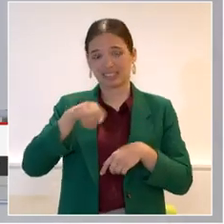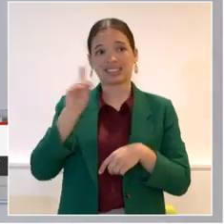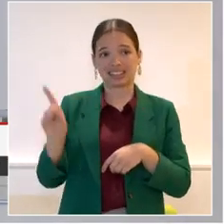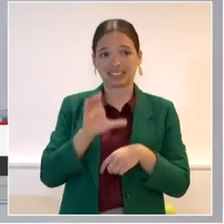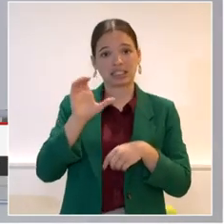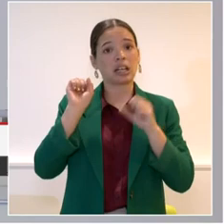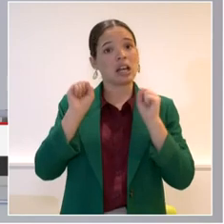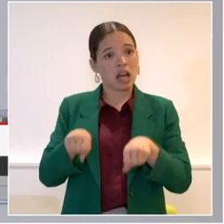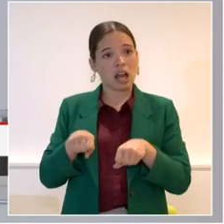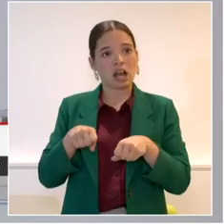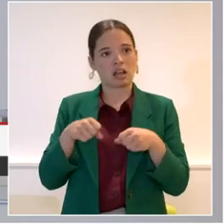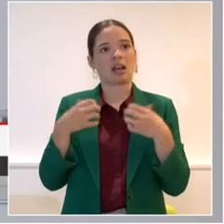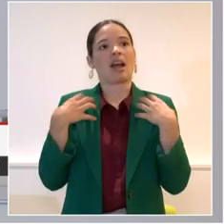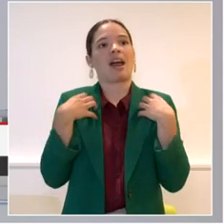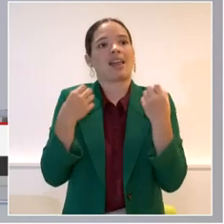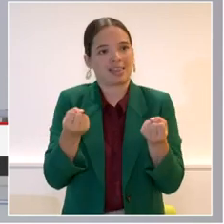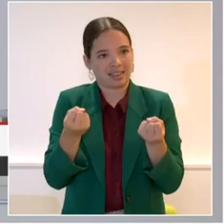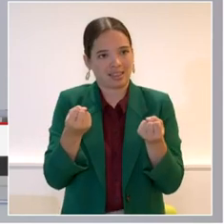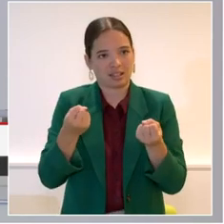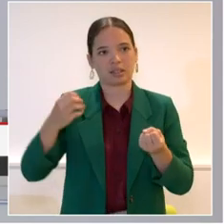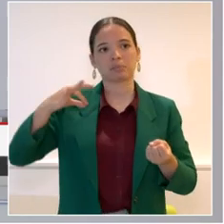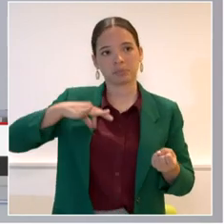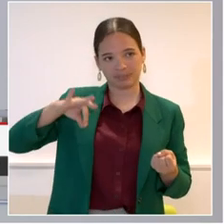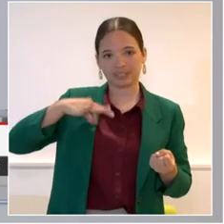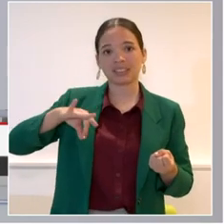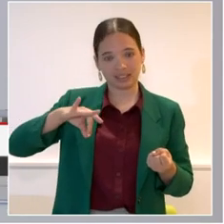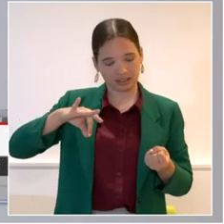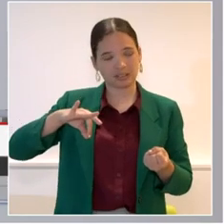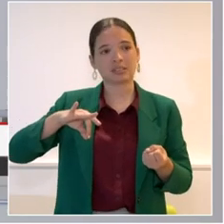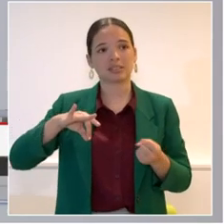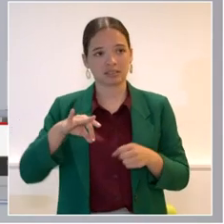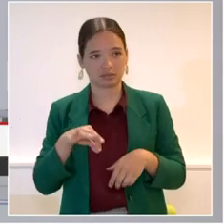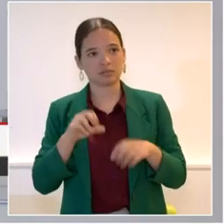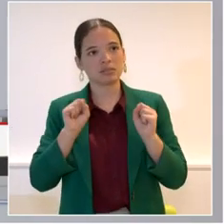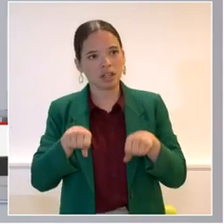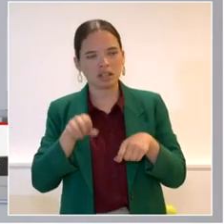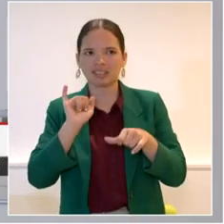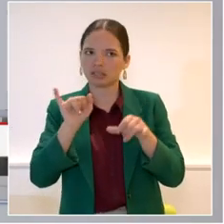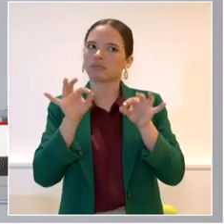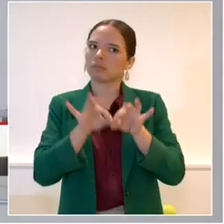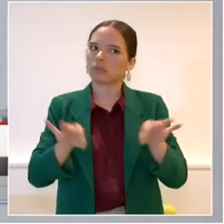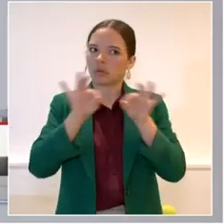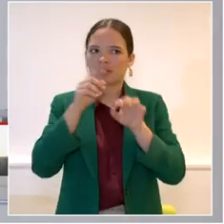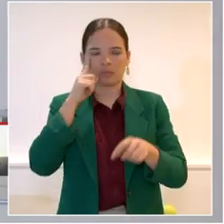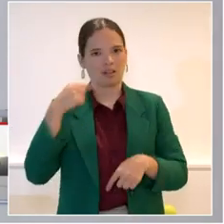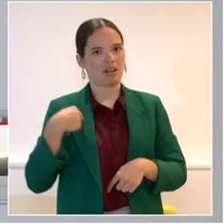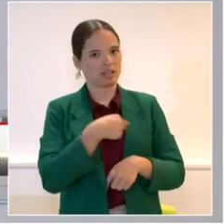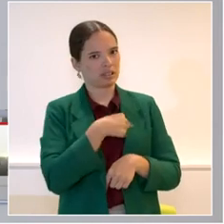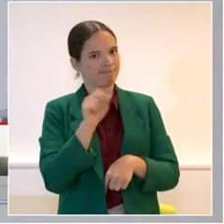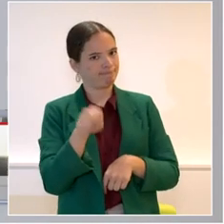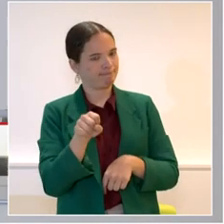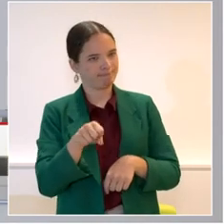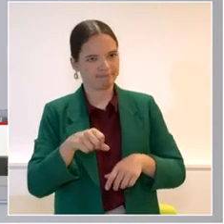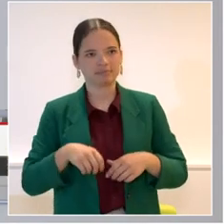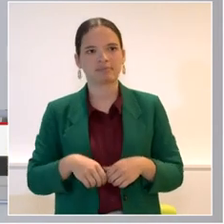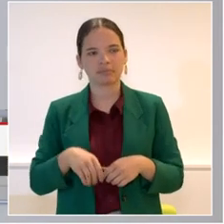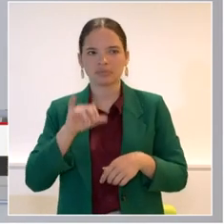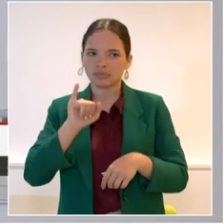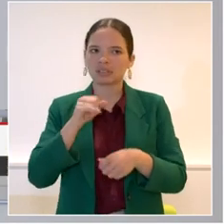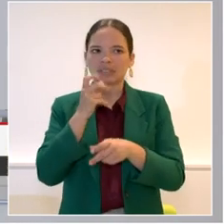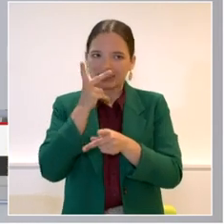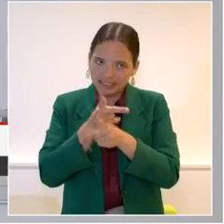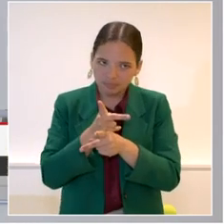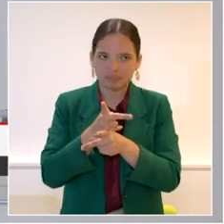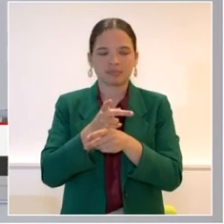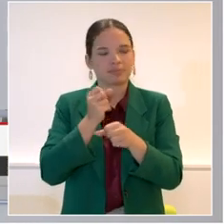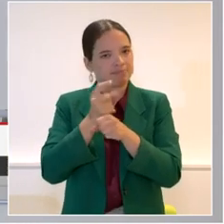care benefits, which is such an important value for us and something that we have continued to uphold and strengthen each year. Council and